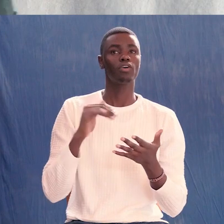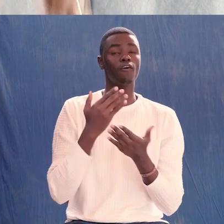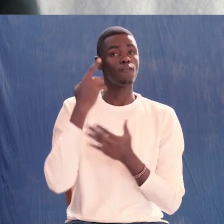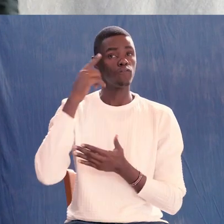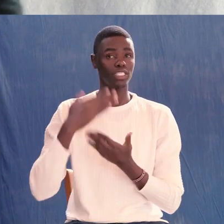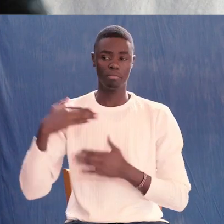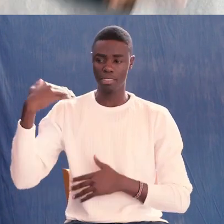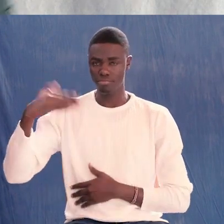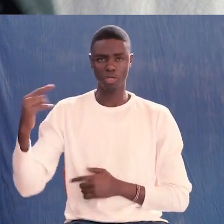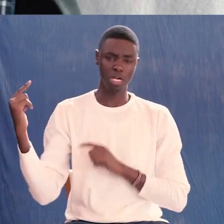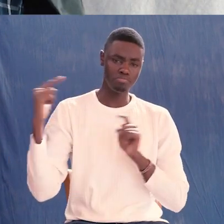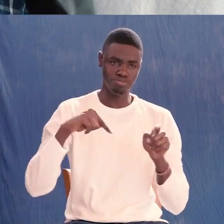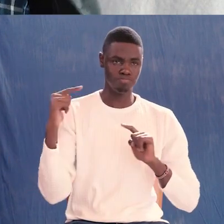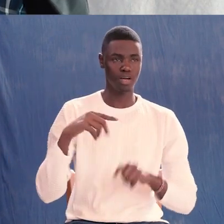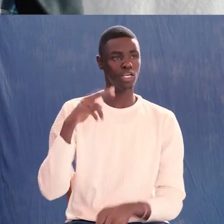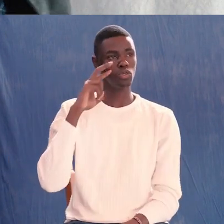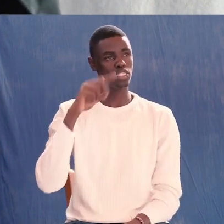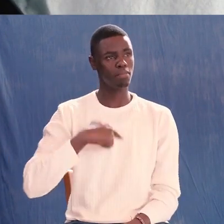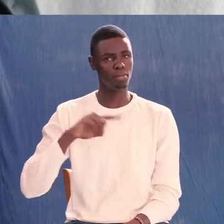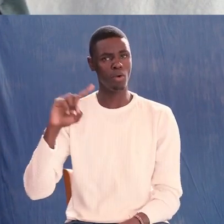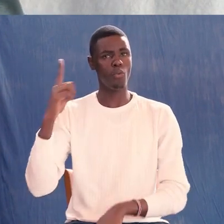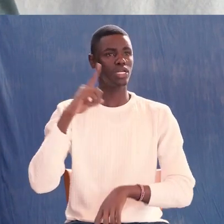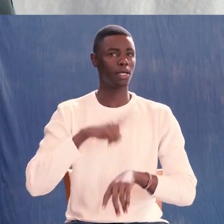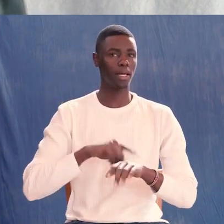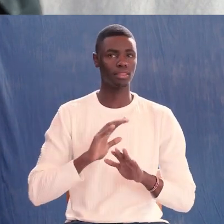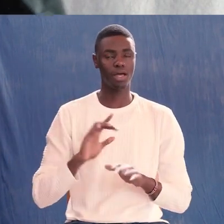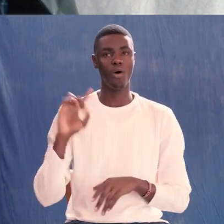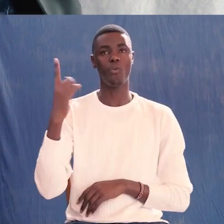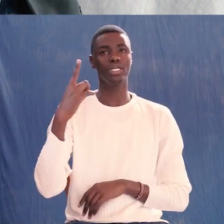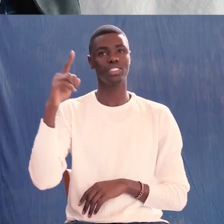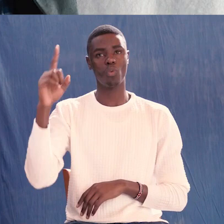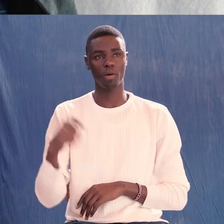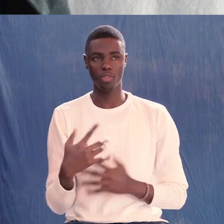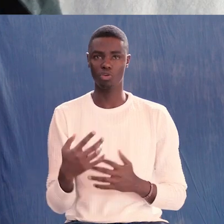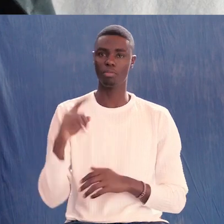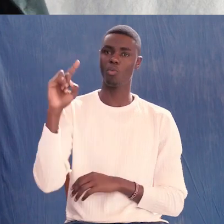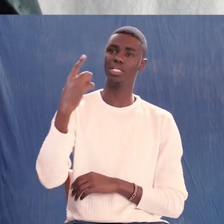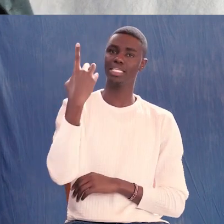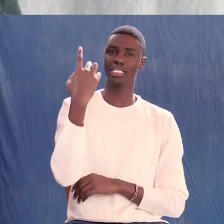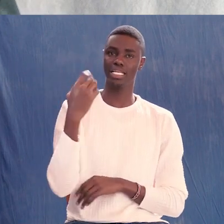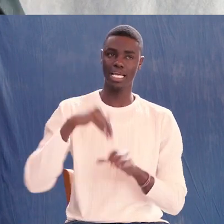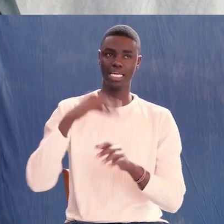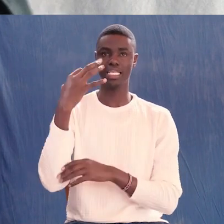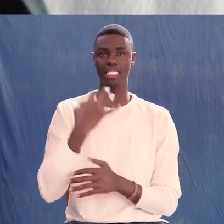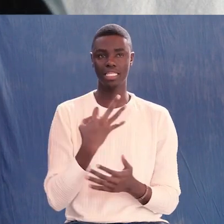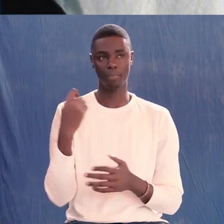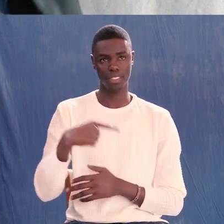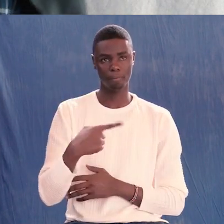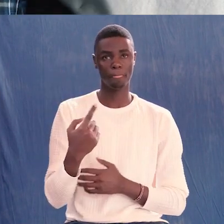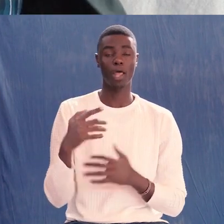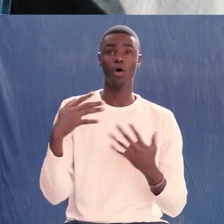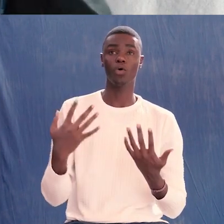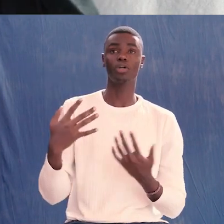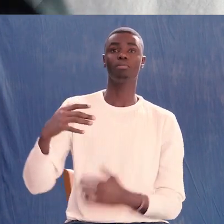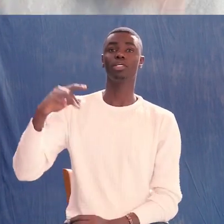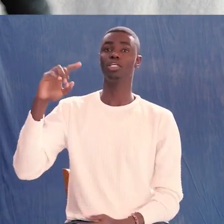regular attendance means you'll see me once a month, or you'll see me once every three months. And in extreme cases, you'll see me